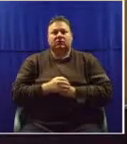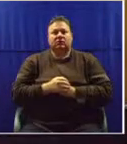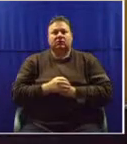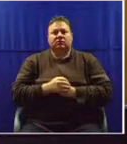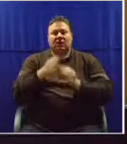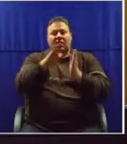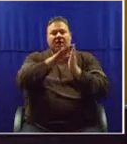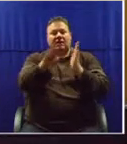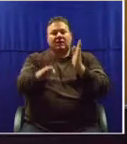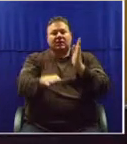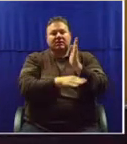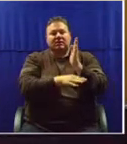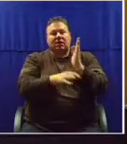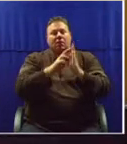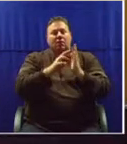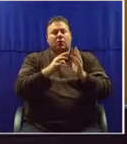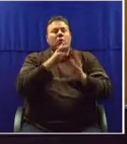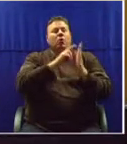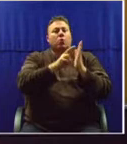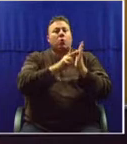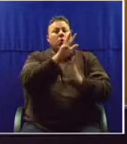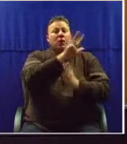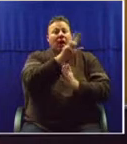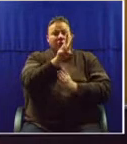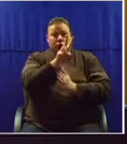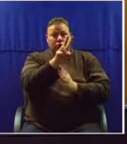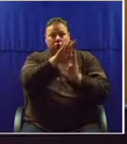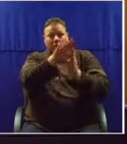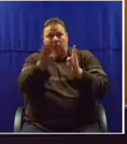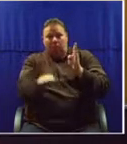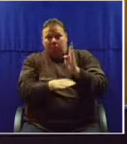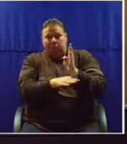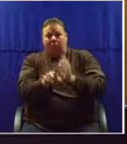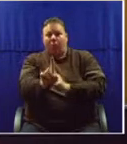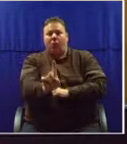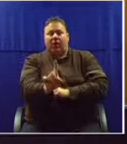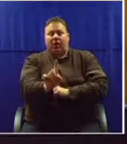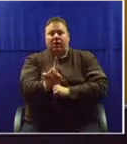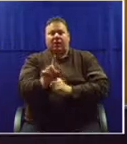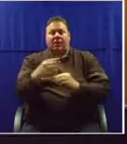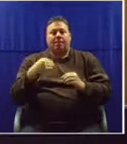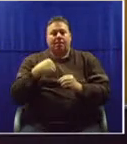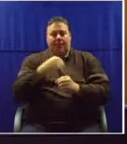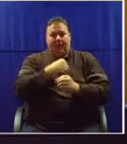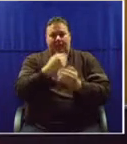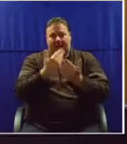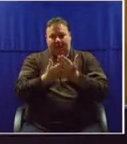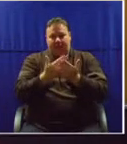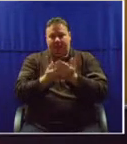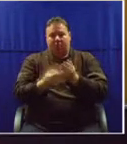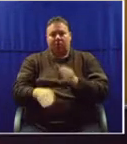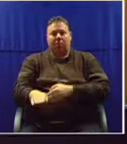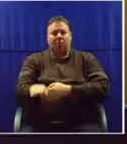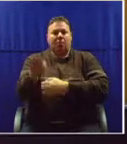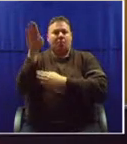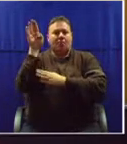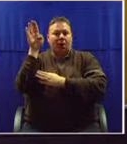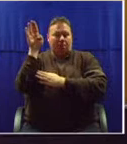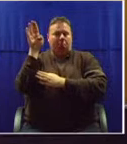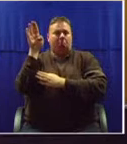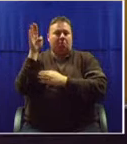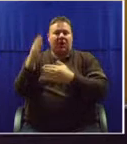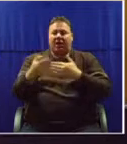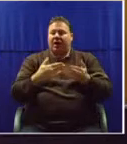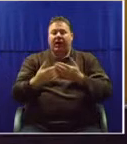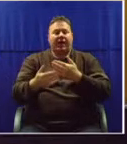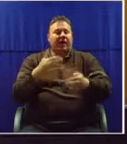sub-rule 1, rule 92, a member may raise a point of order at any time